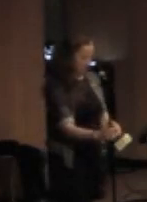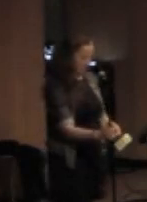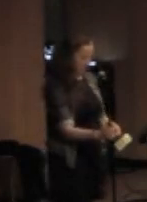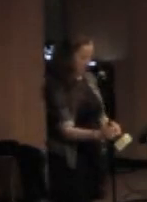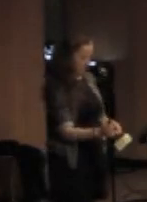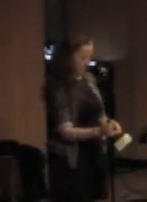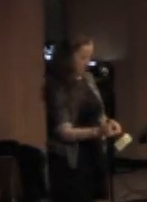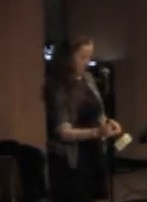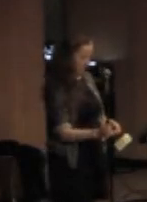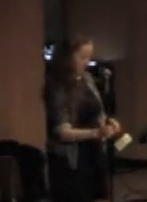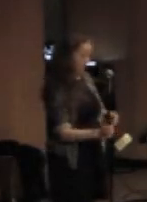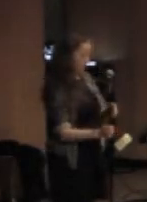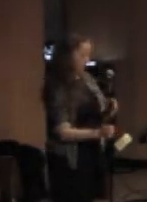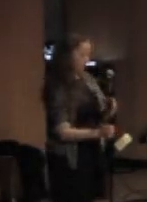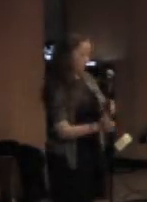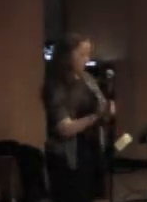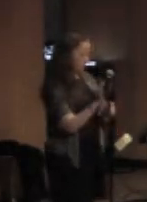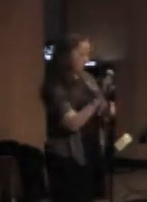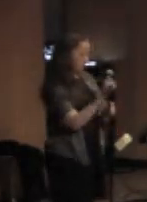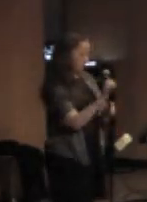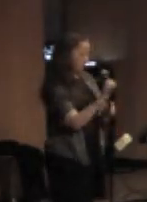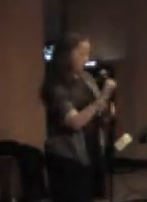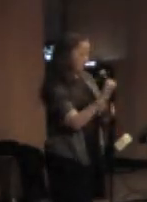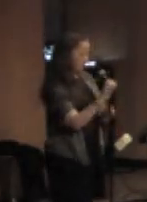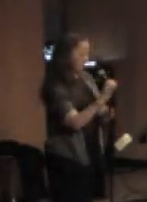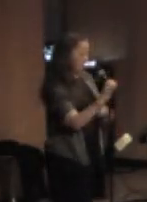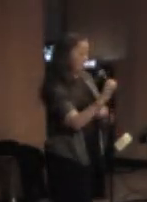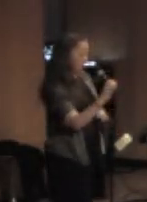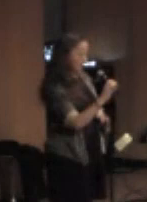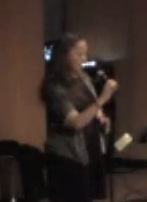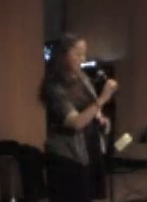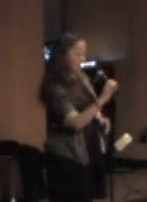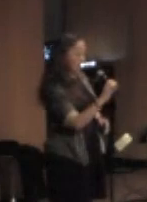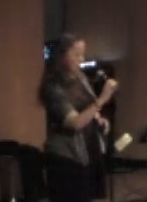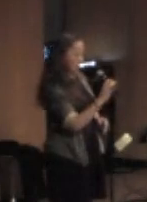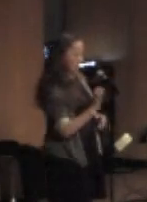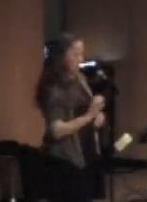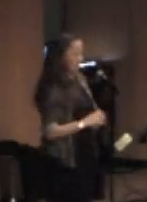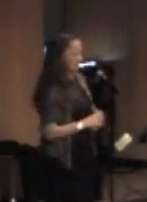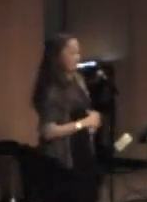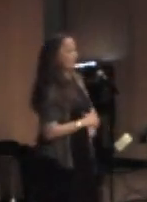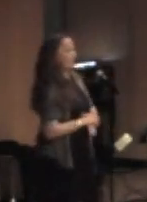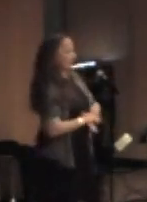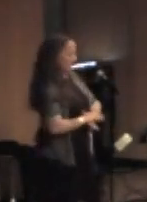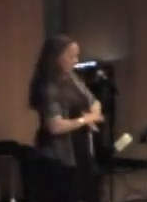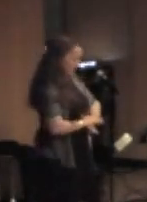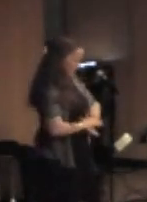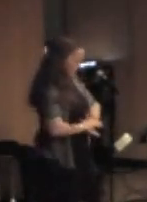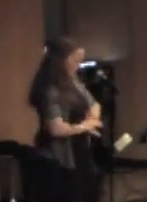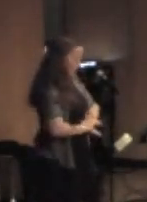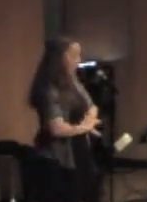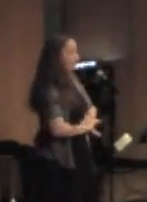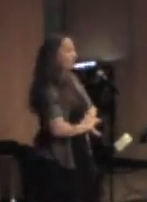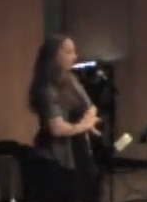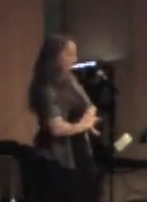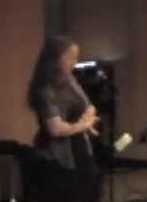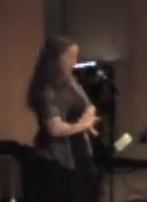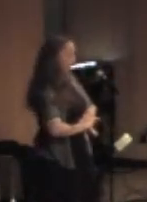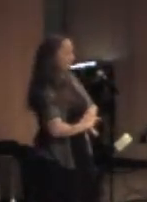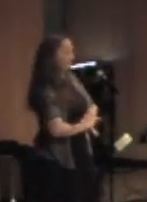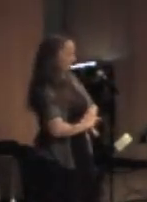yeah just take the necessary things now okay so we can get out of here